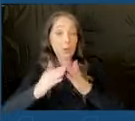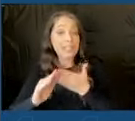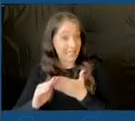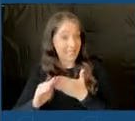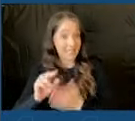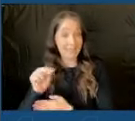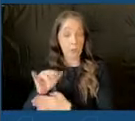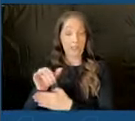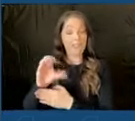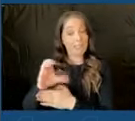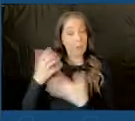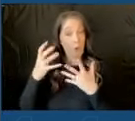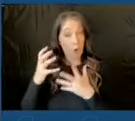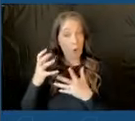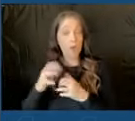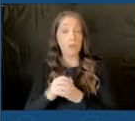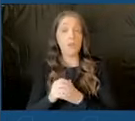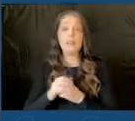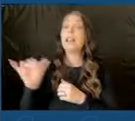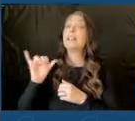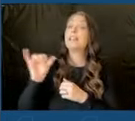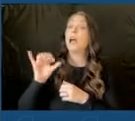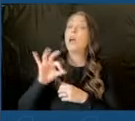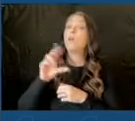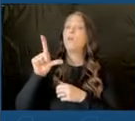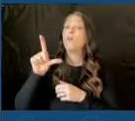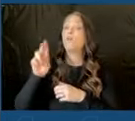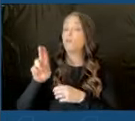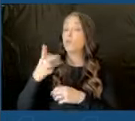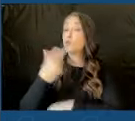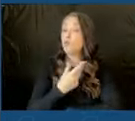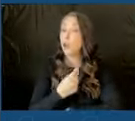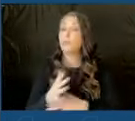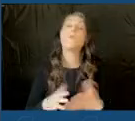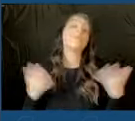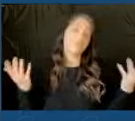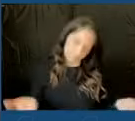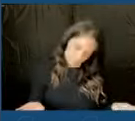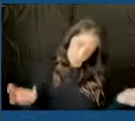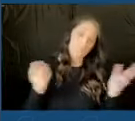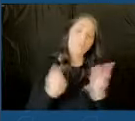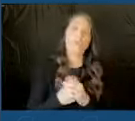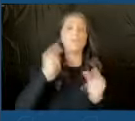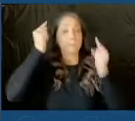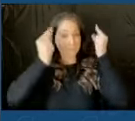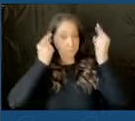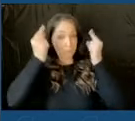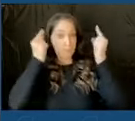flu shot in New York City? Any consideration to that to boost the numbers? Well, certainly considered, but also there's